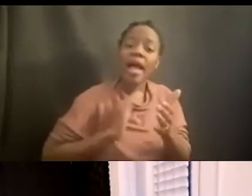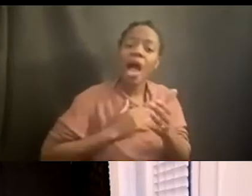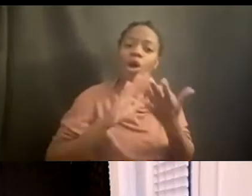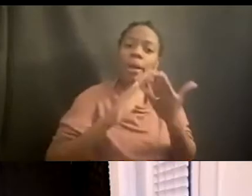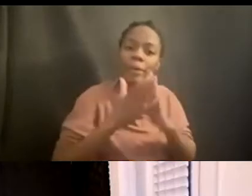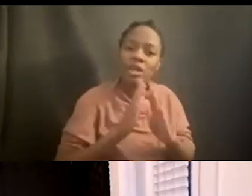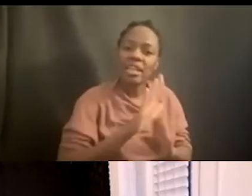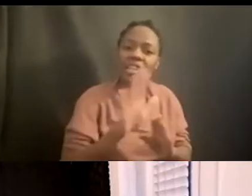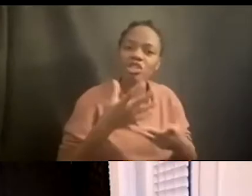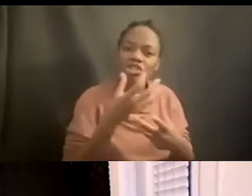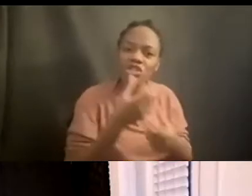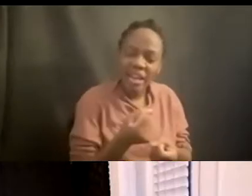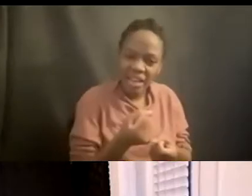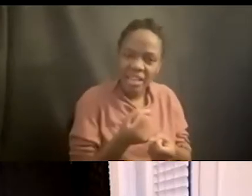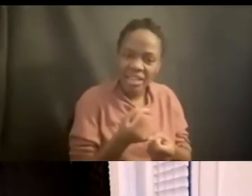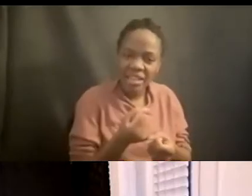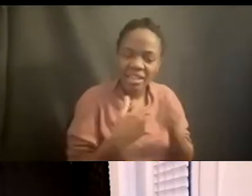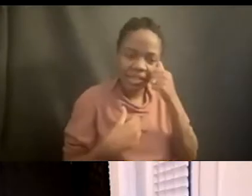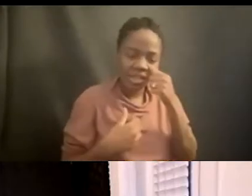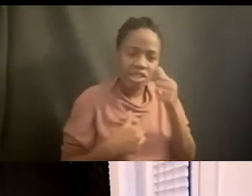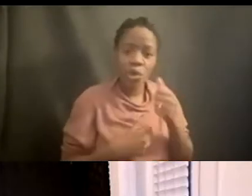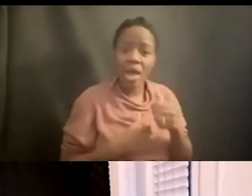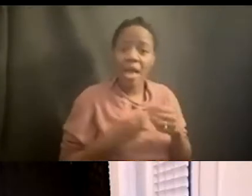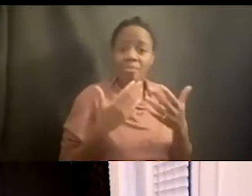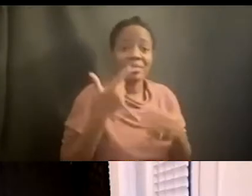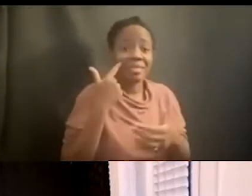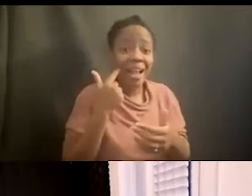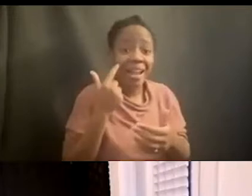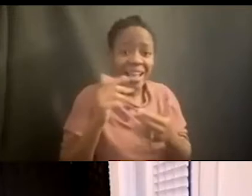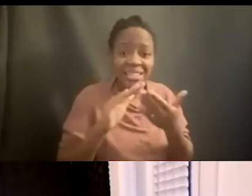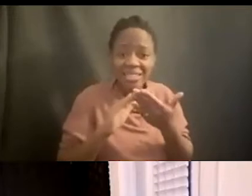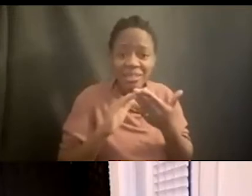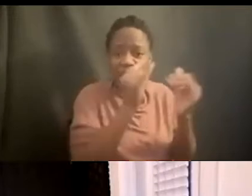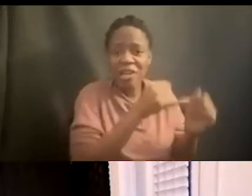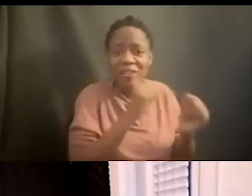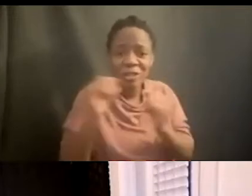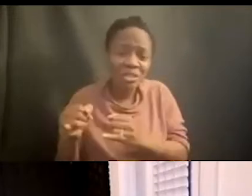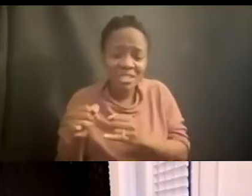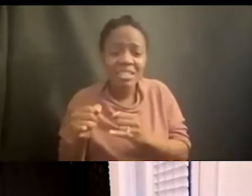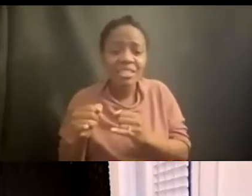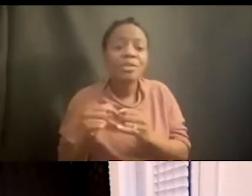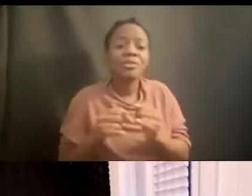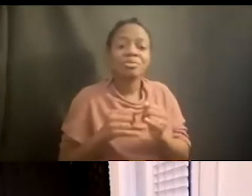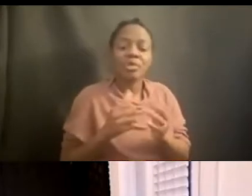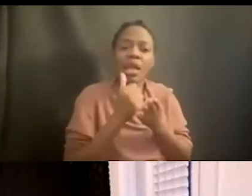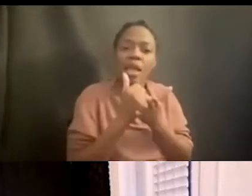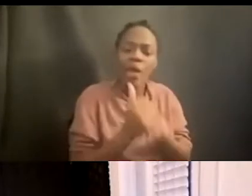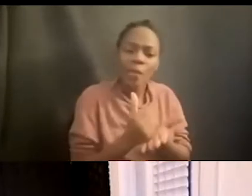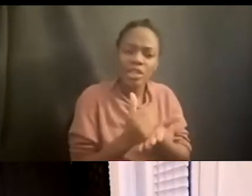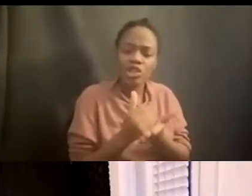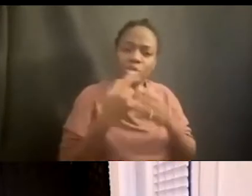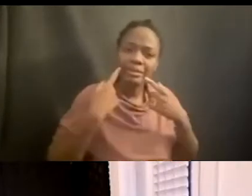what we bring, as Latinos, Latinas, Latinx individuals. That help us to